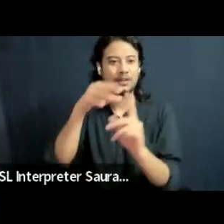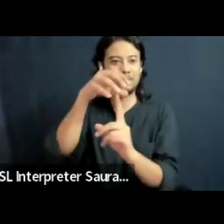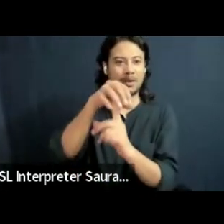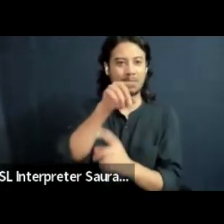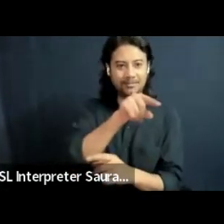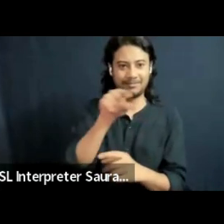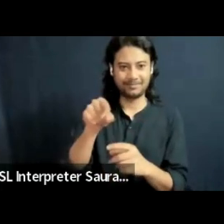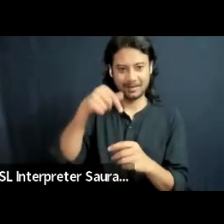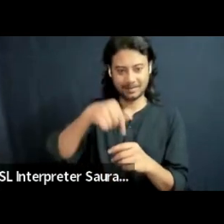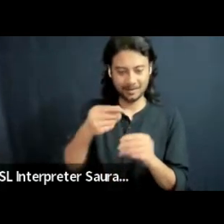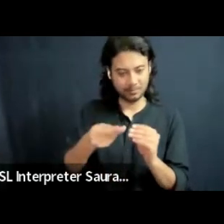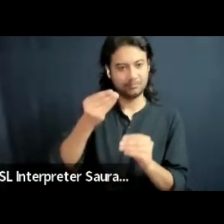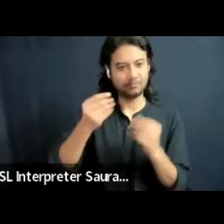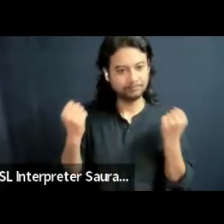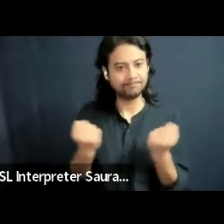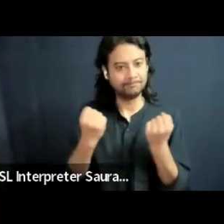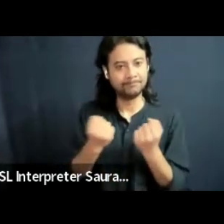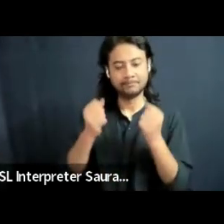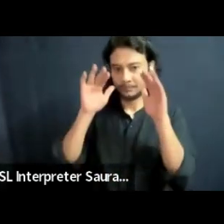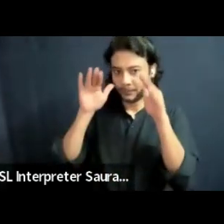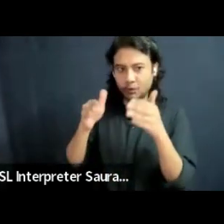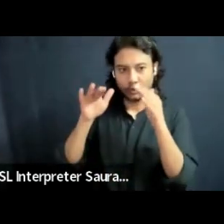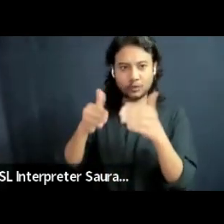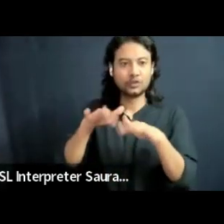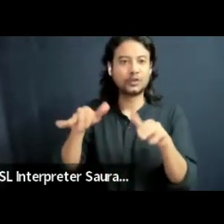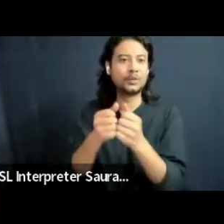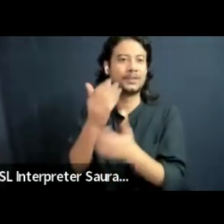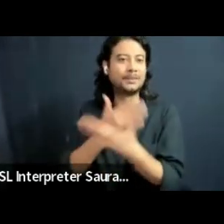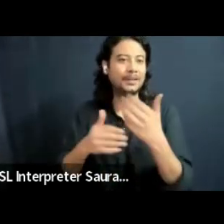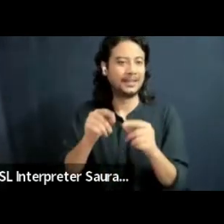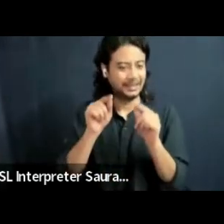really fuels inclusion. Next.